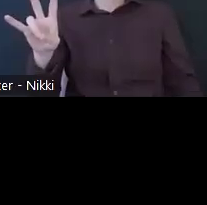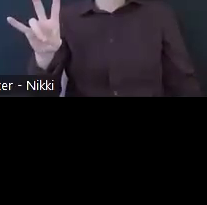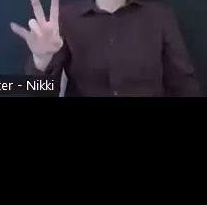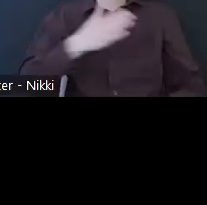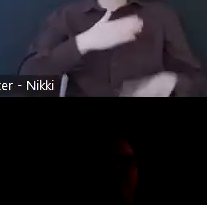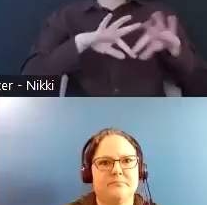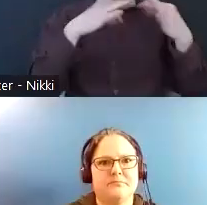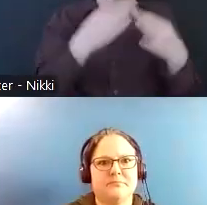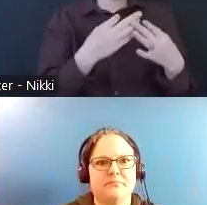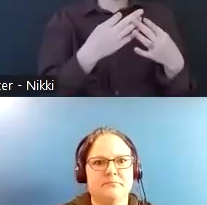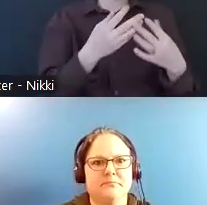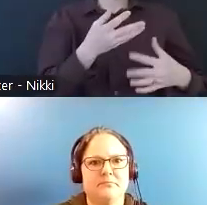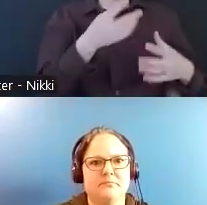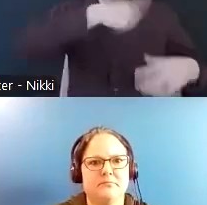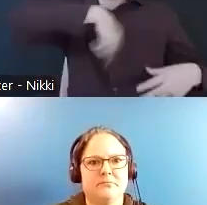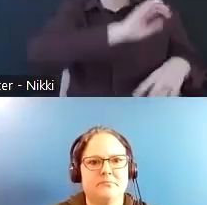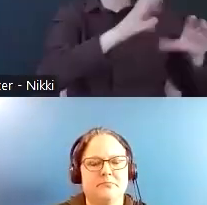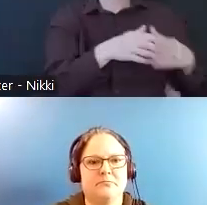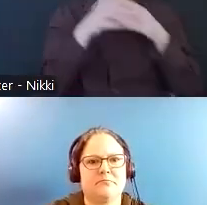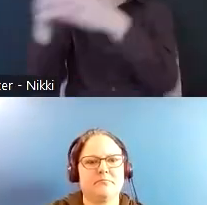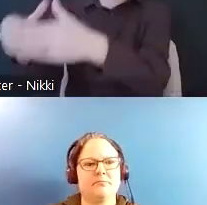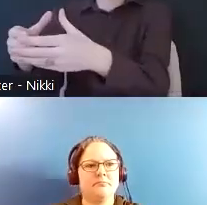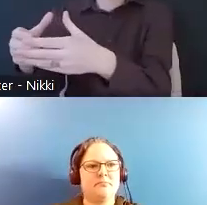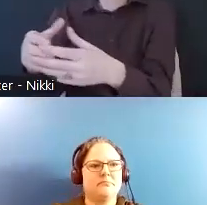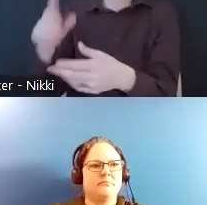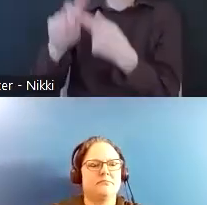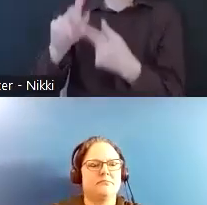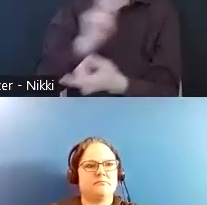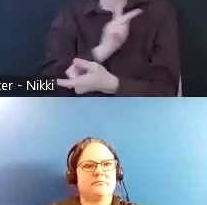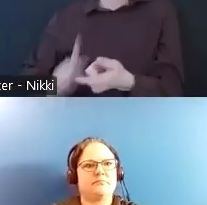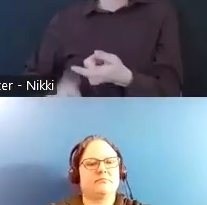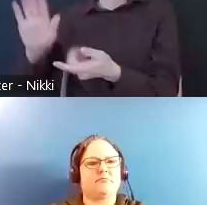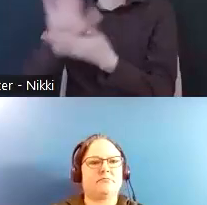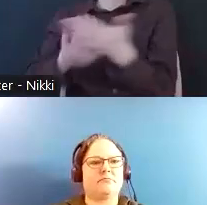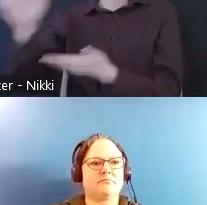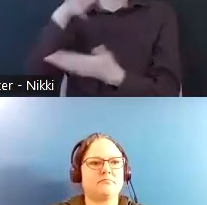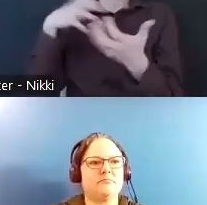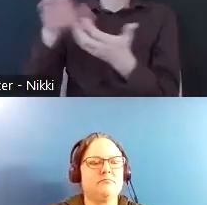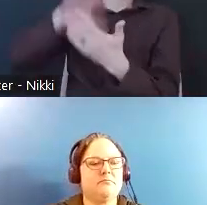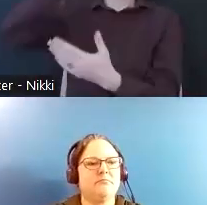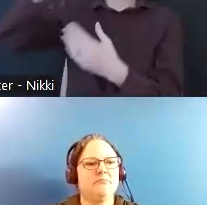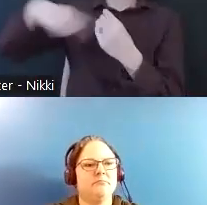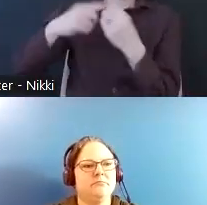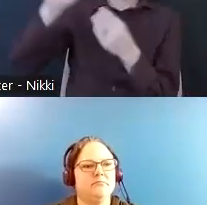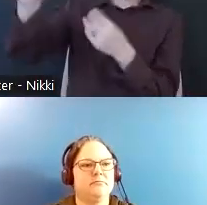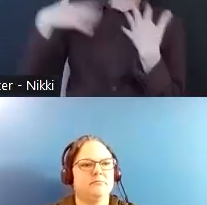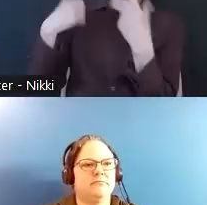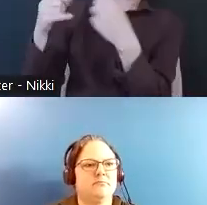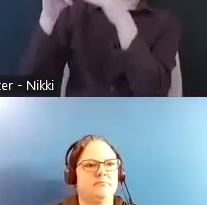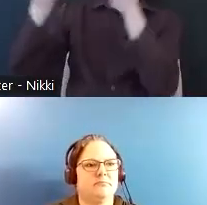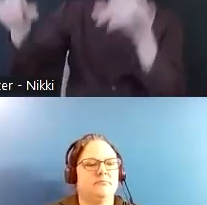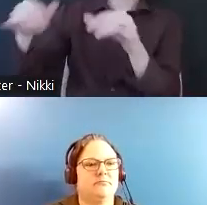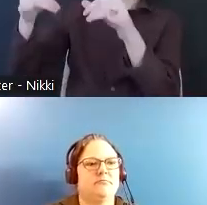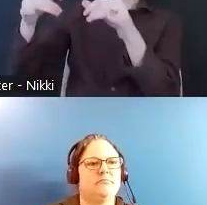Psychiatry. And I wanted to learn about the English healthcare system and to pick up some ideas to bring back to the United States. And one of the things